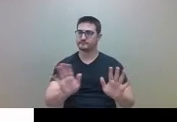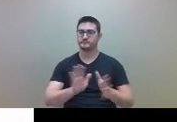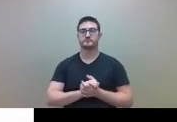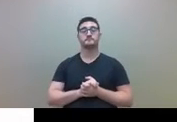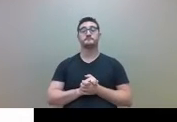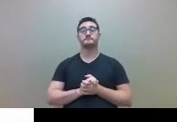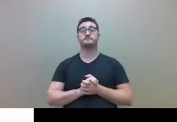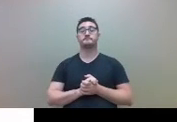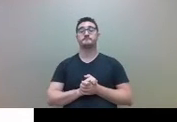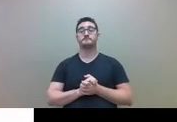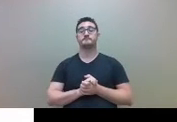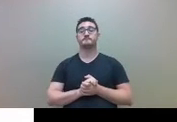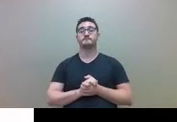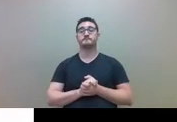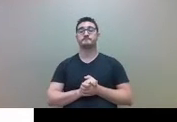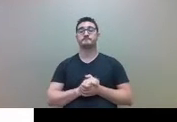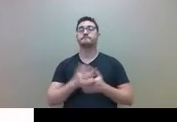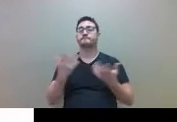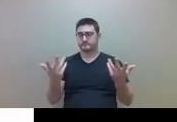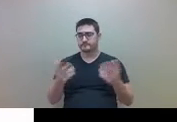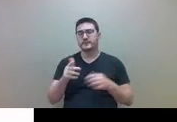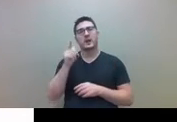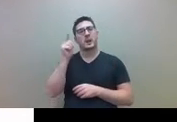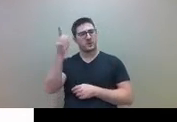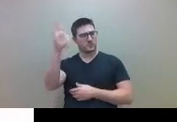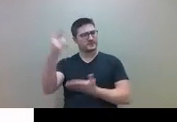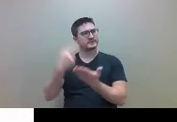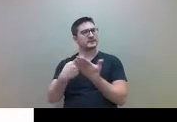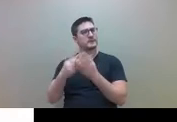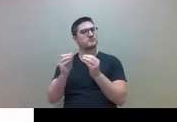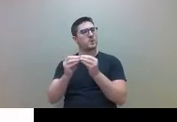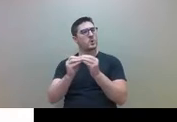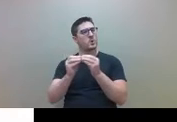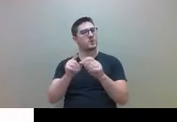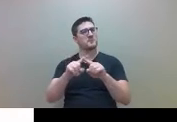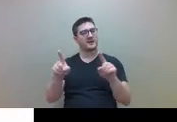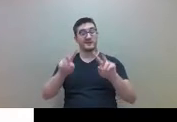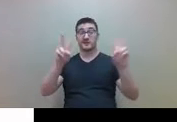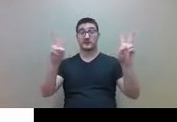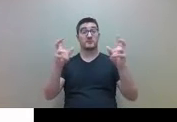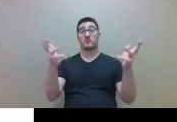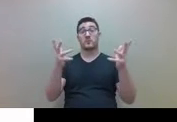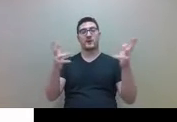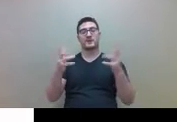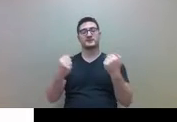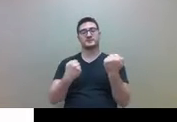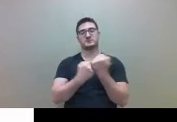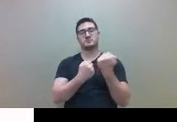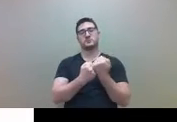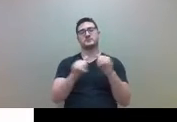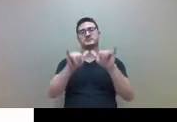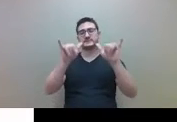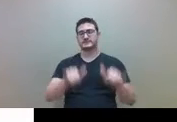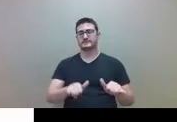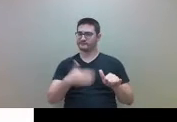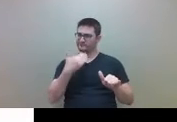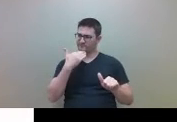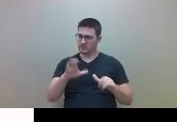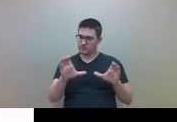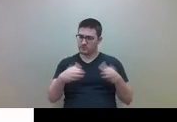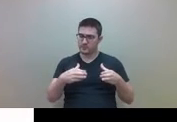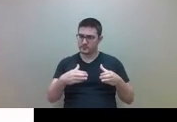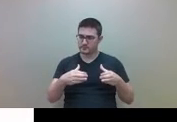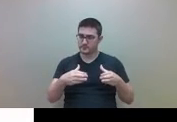You also want to develop, and we'll talk about this more, is make sure you have a support system. So if you picture yourself in the middle of the